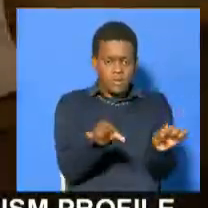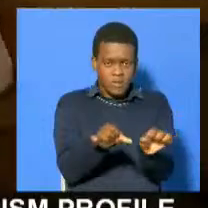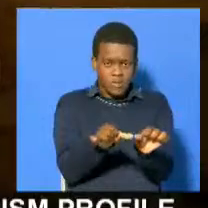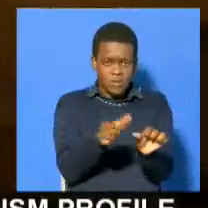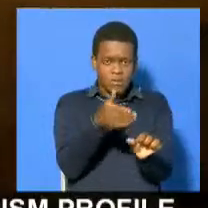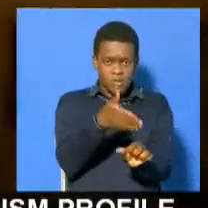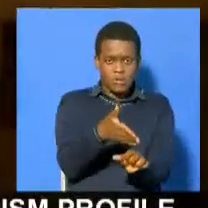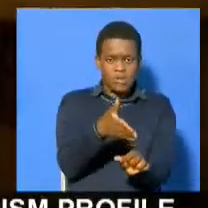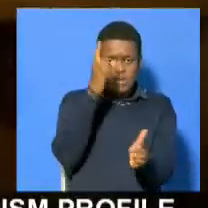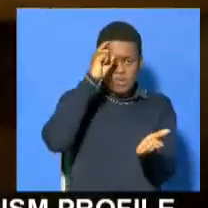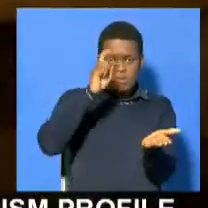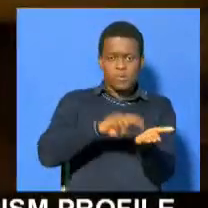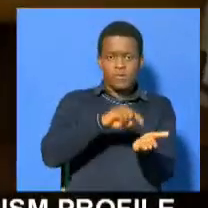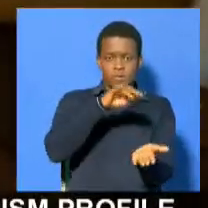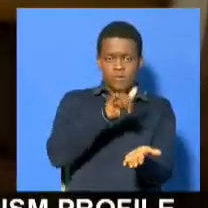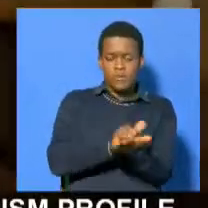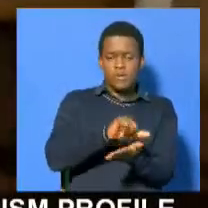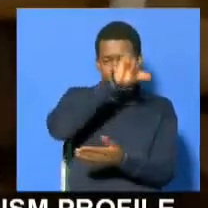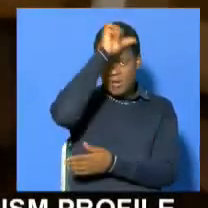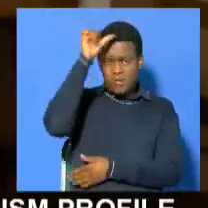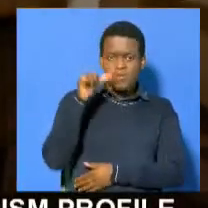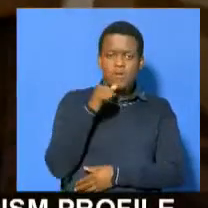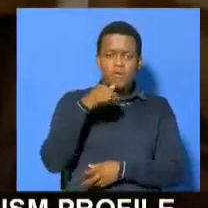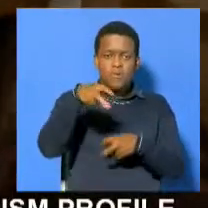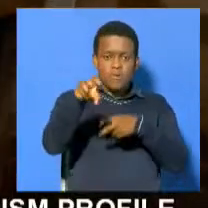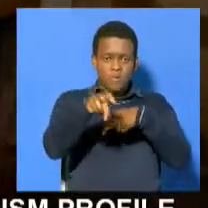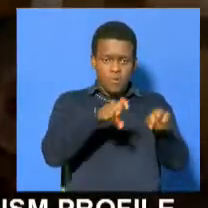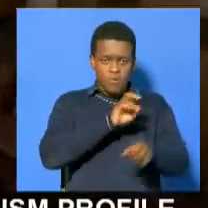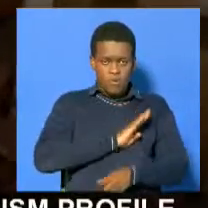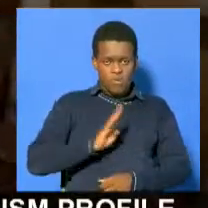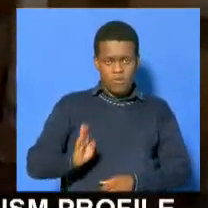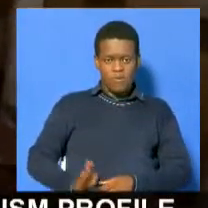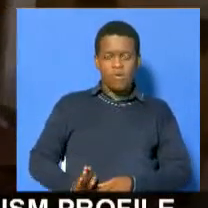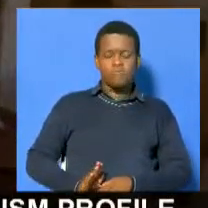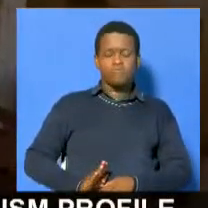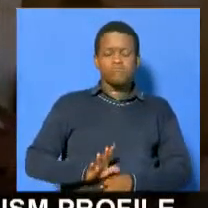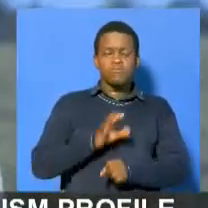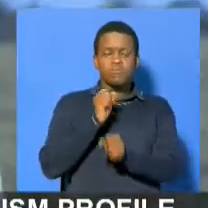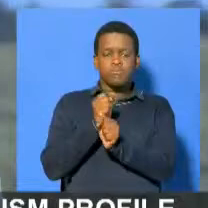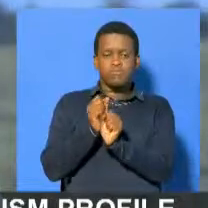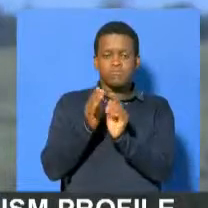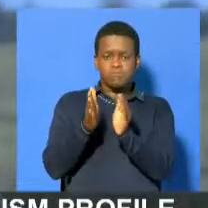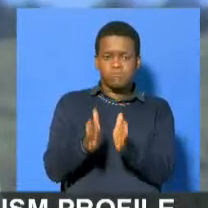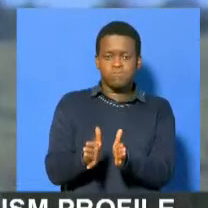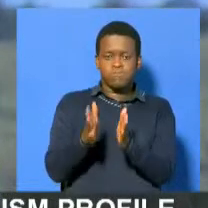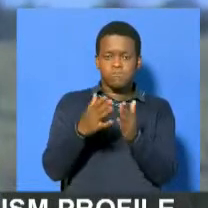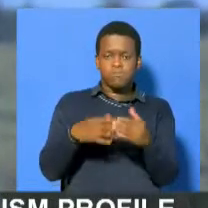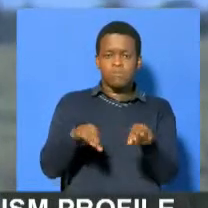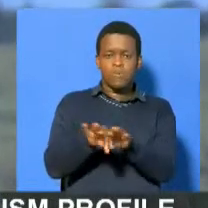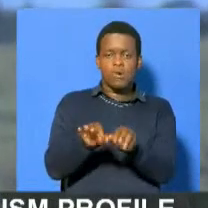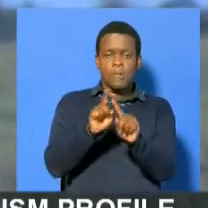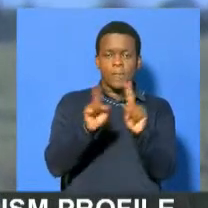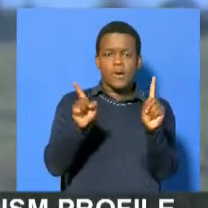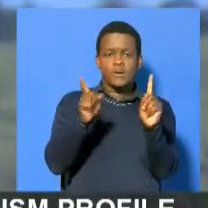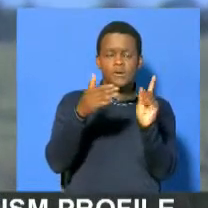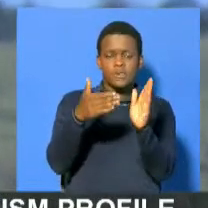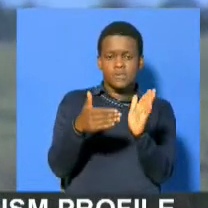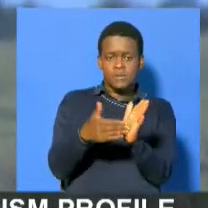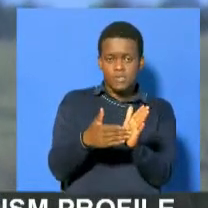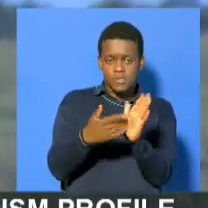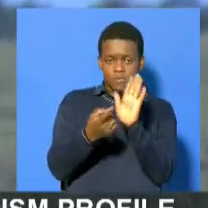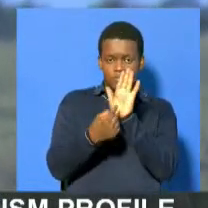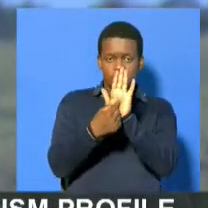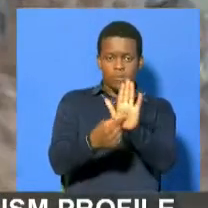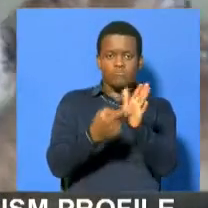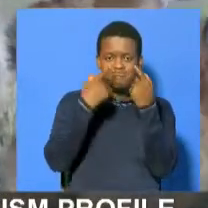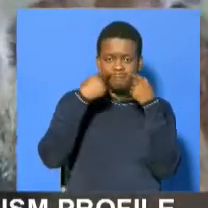at the African Tourism Board in 2020 as Botswana's tourism ambassador. That was a breakthrough for her,